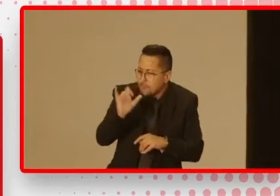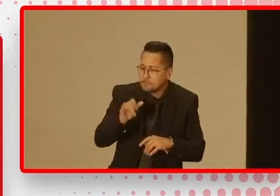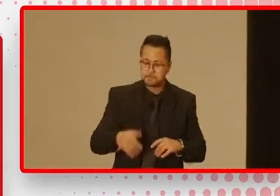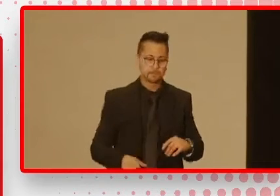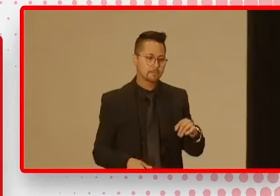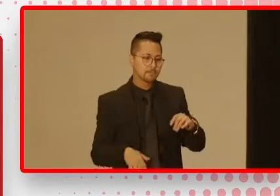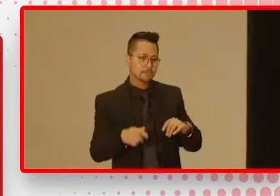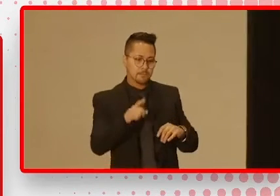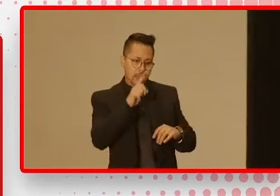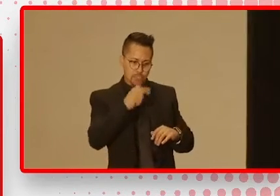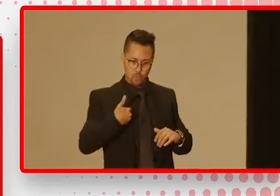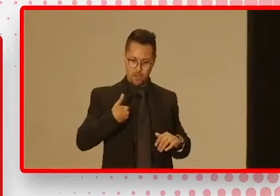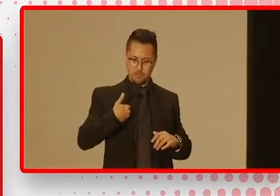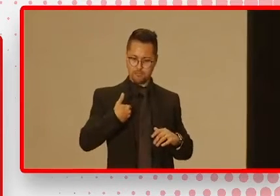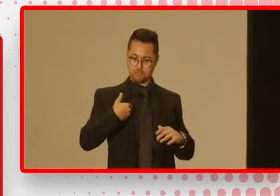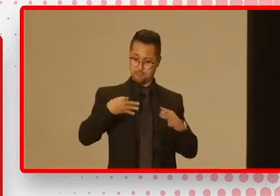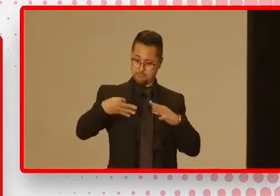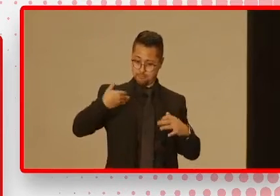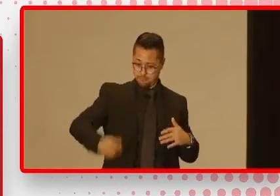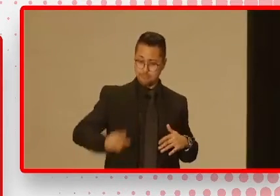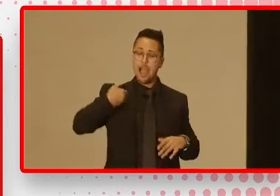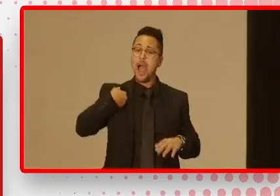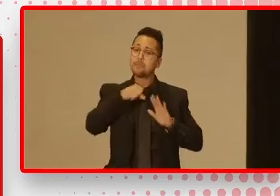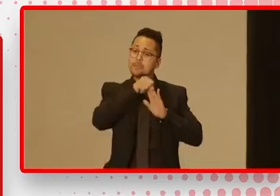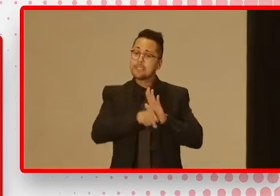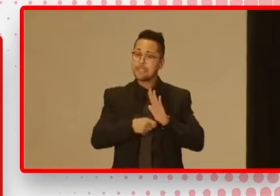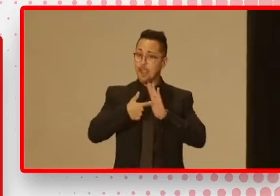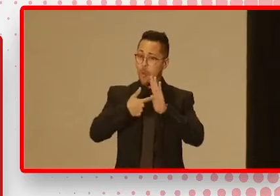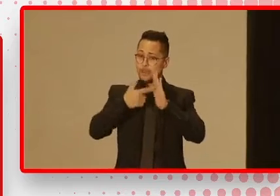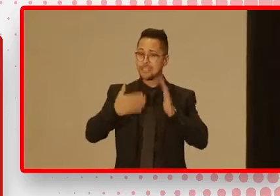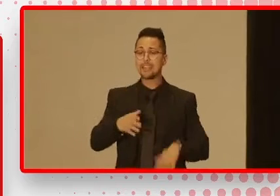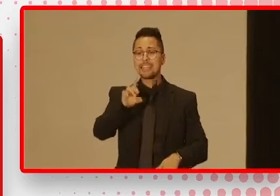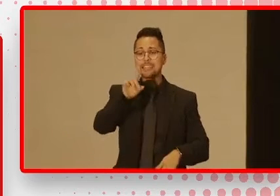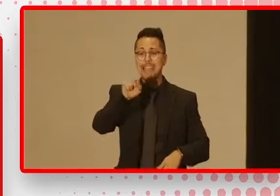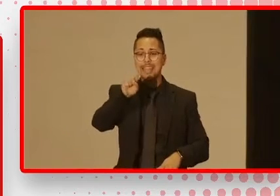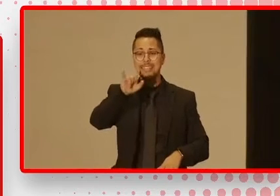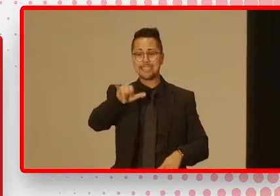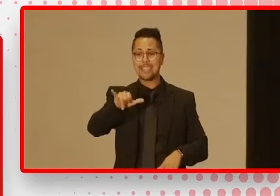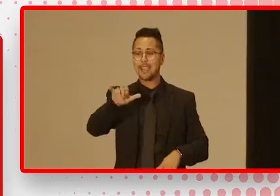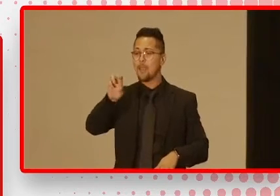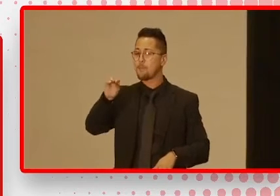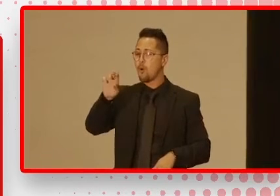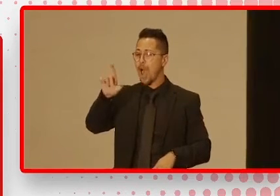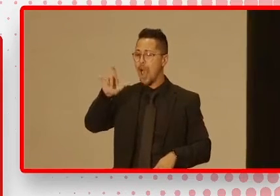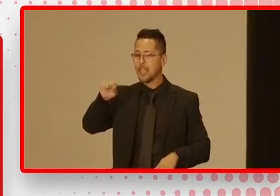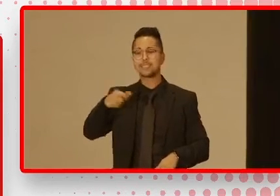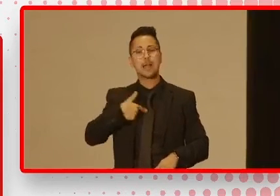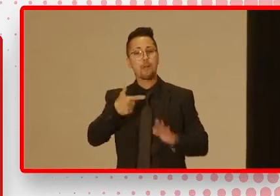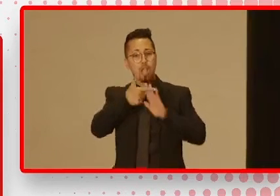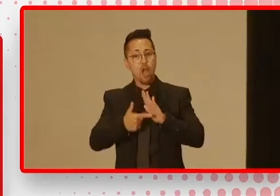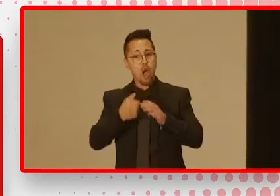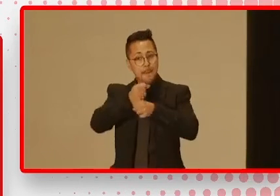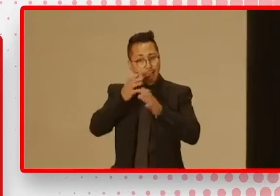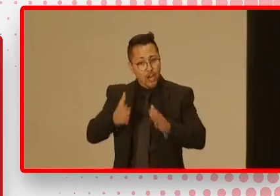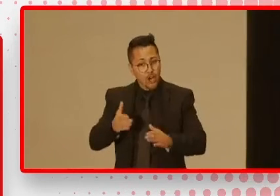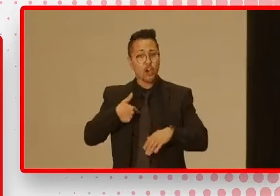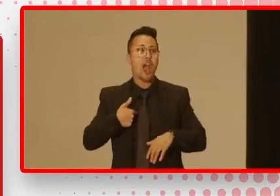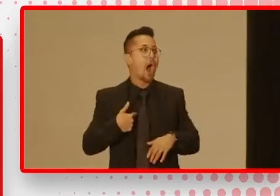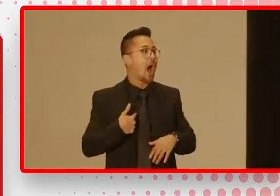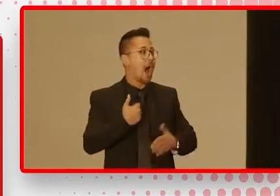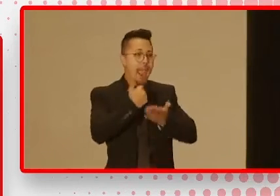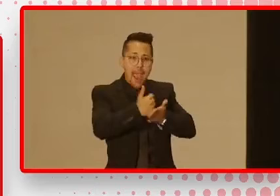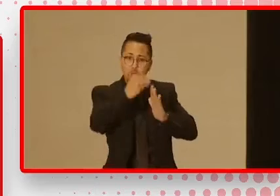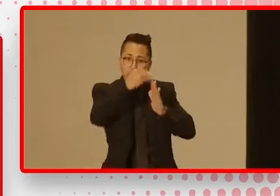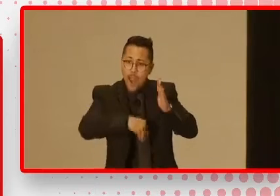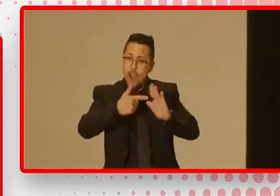just want to present myself. I'm State Representative Daisy Morales. I'm a lawmaker. I make law. I help bring laws, and I'm